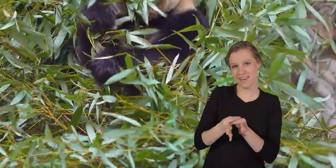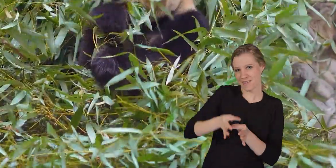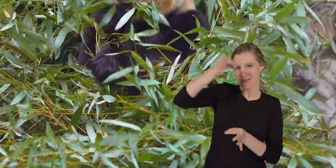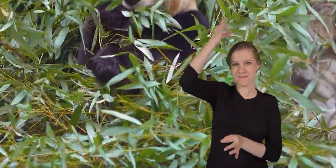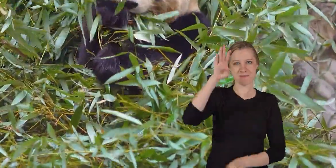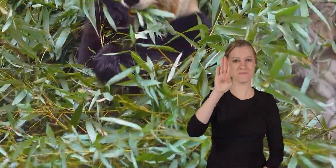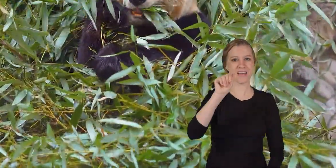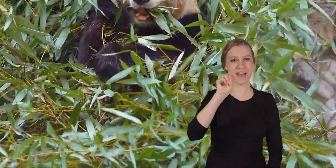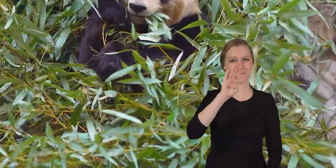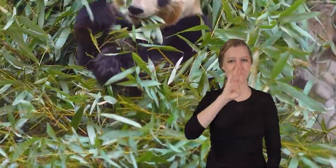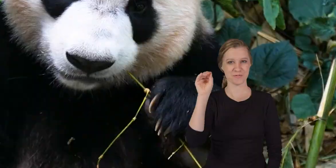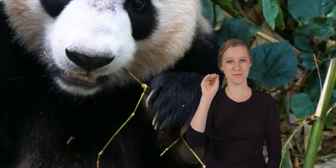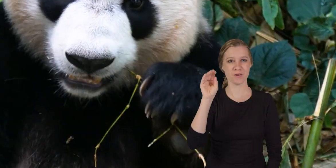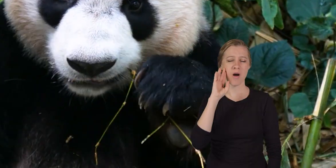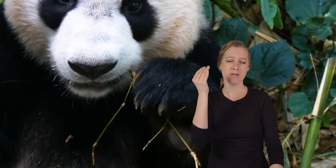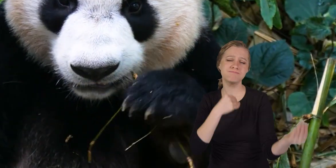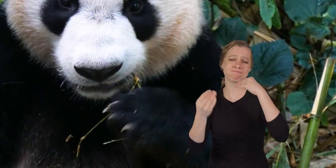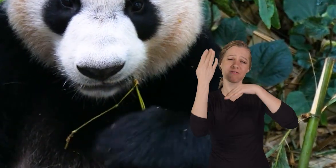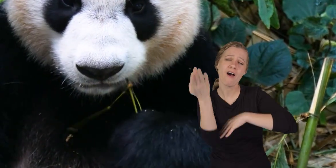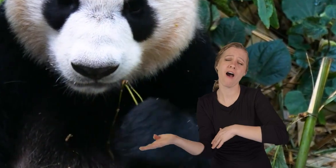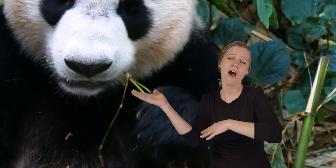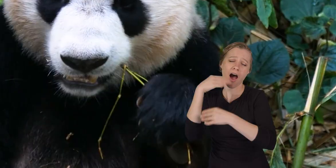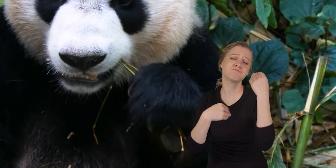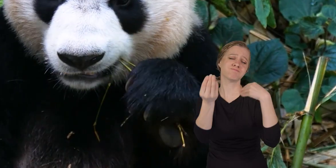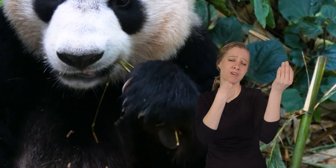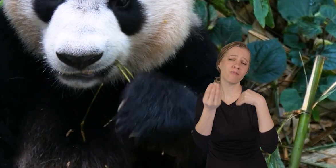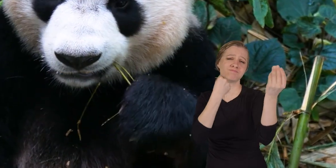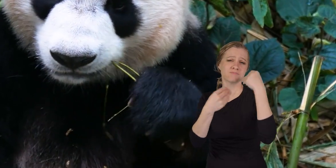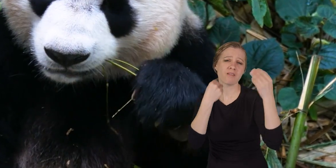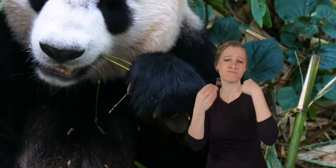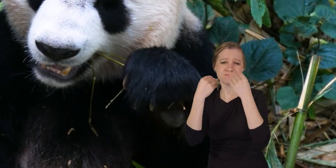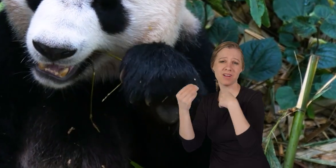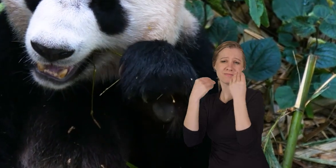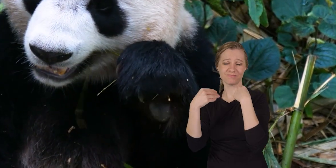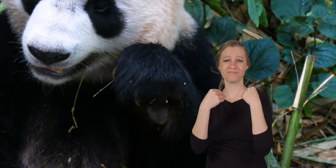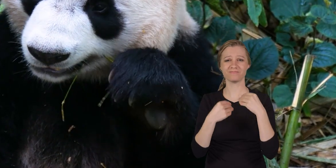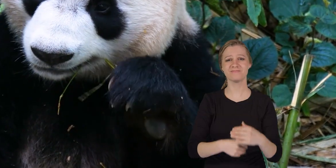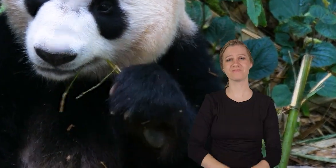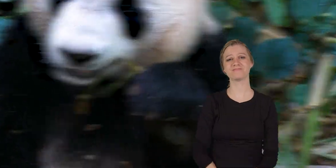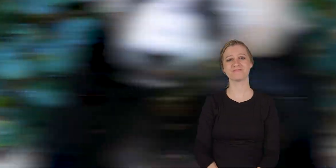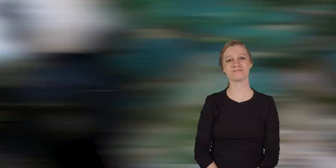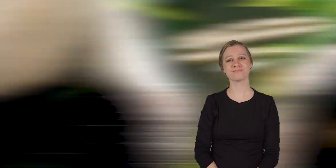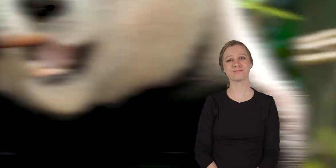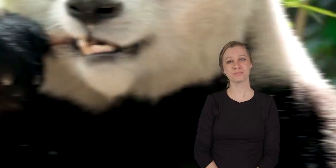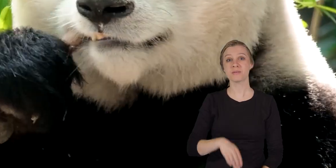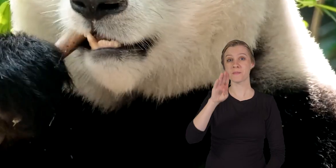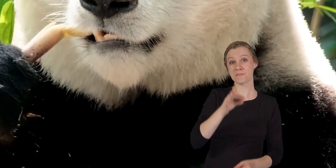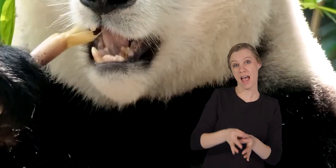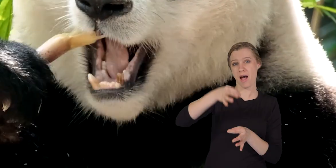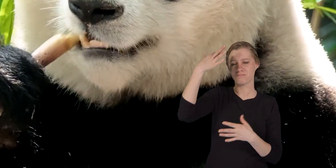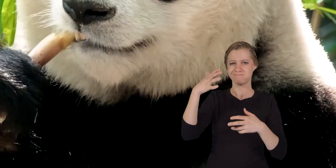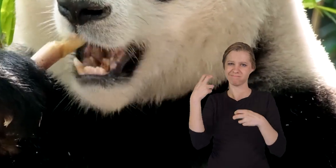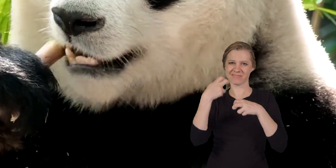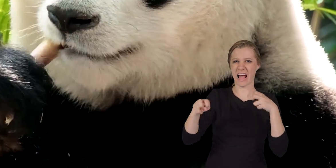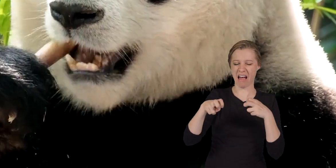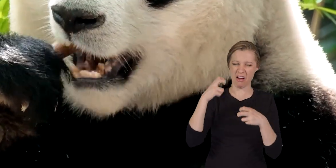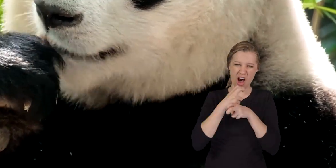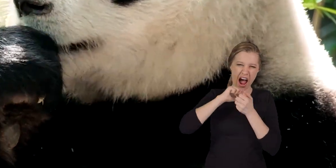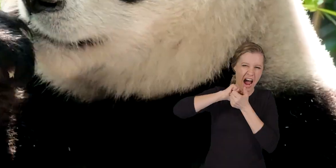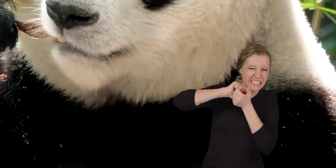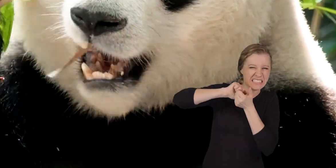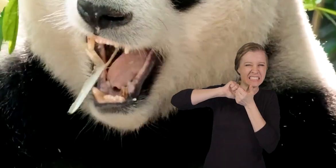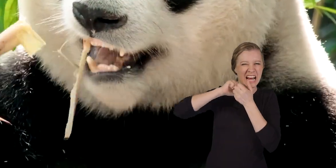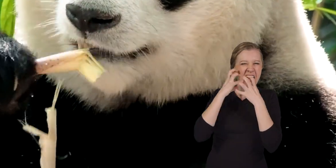food is bamboo, and they spend many hours each day eating it. Bamboo is tough